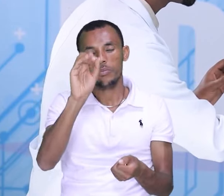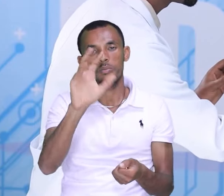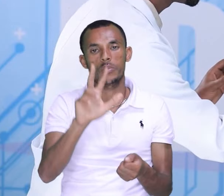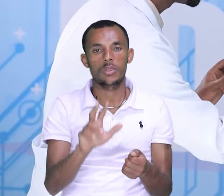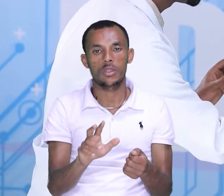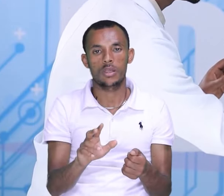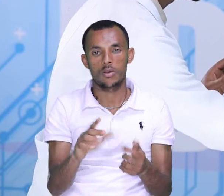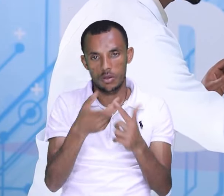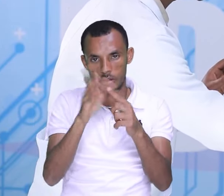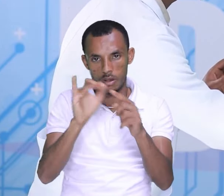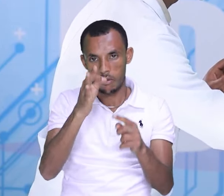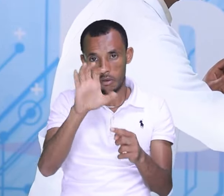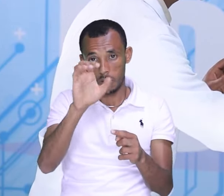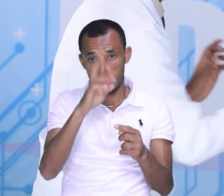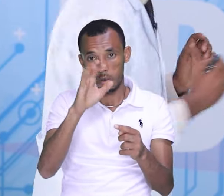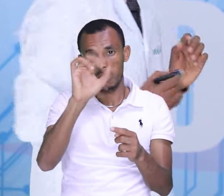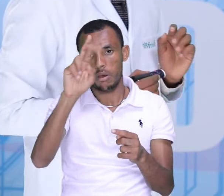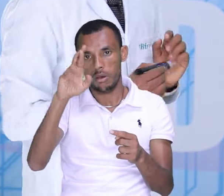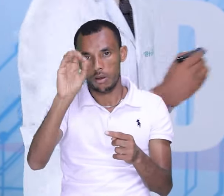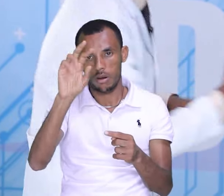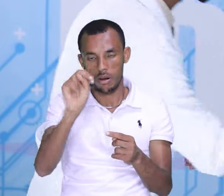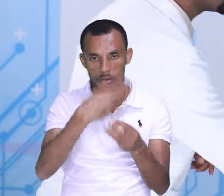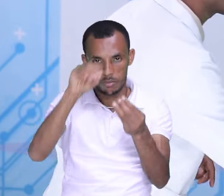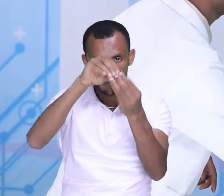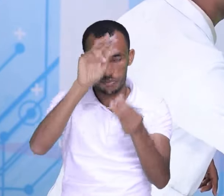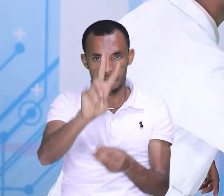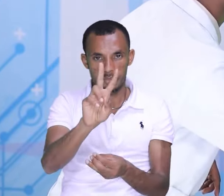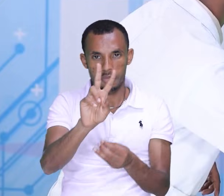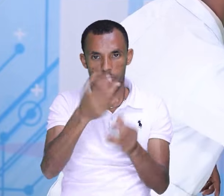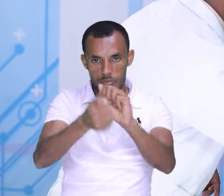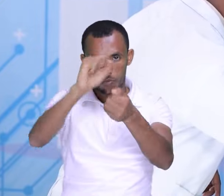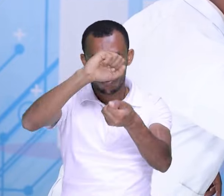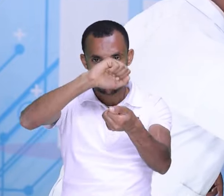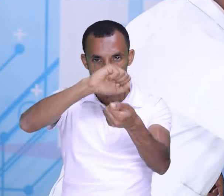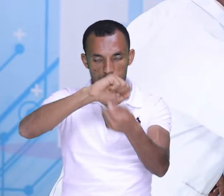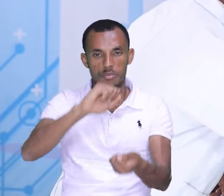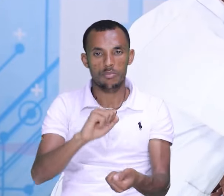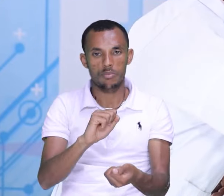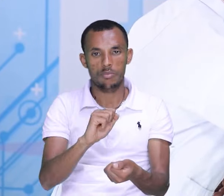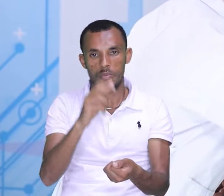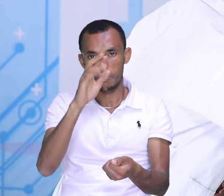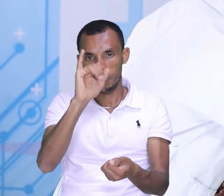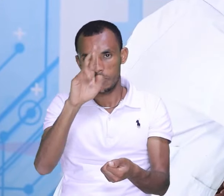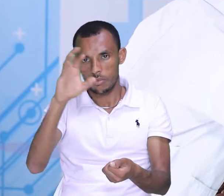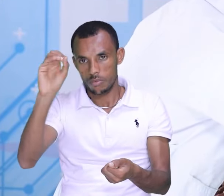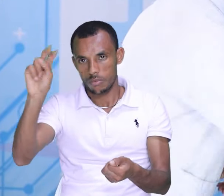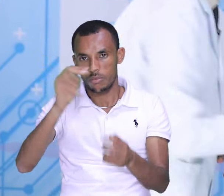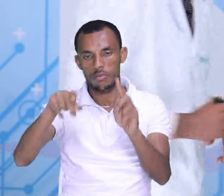iron plus 2 converted into iron plus